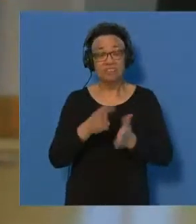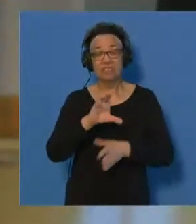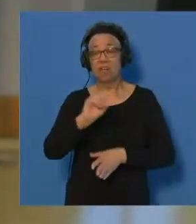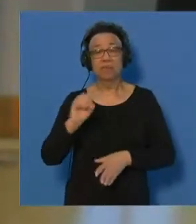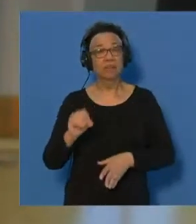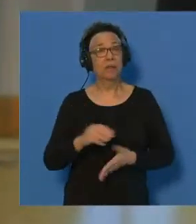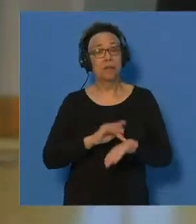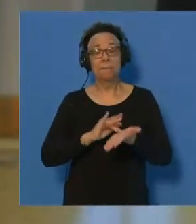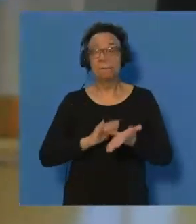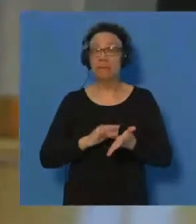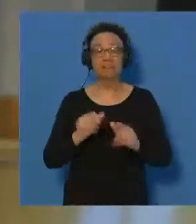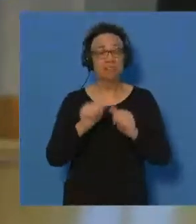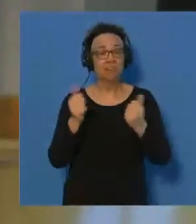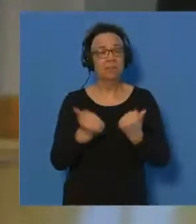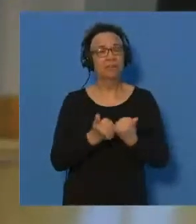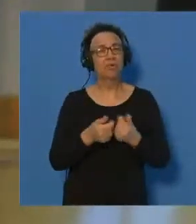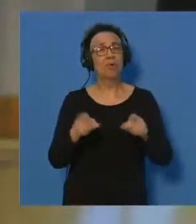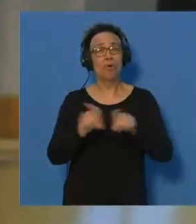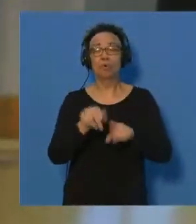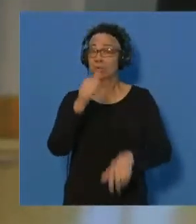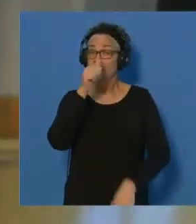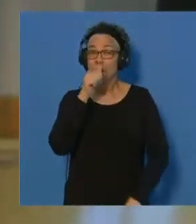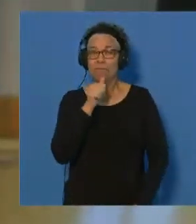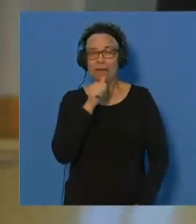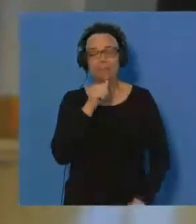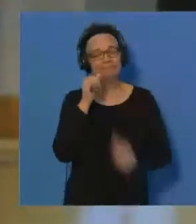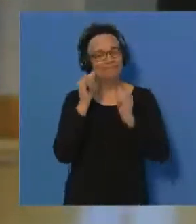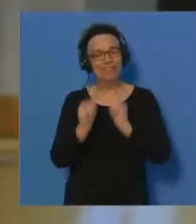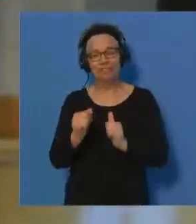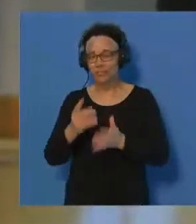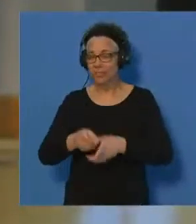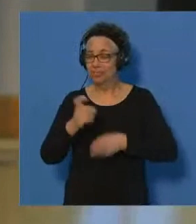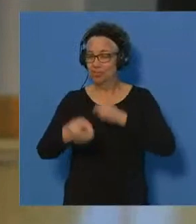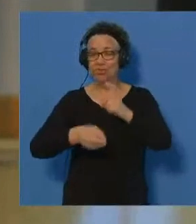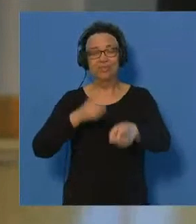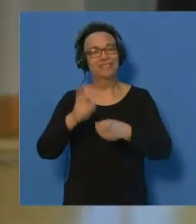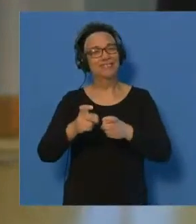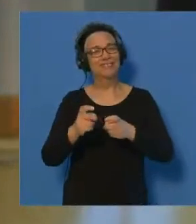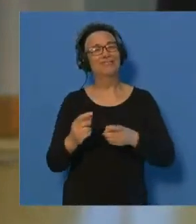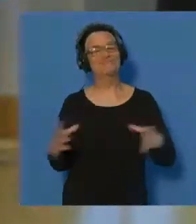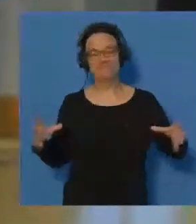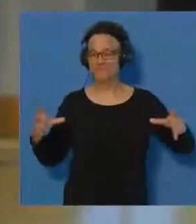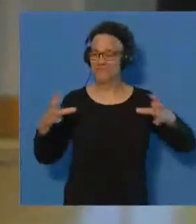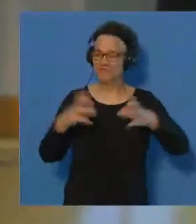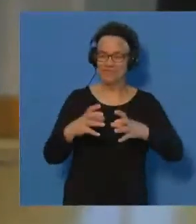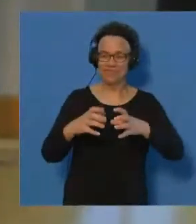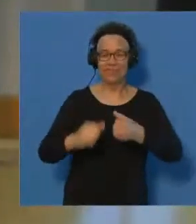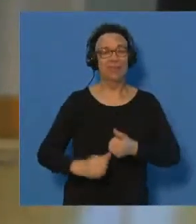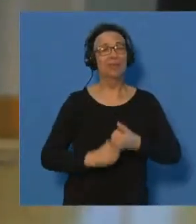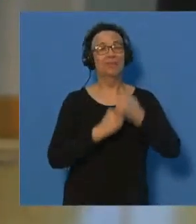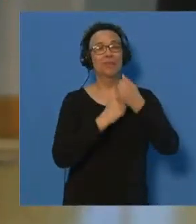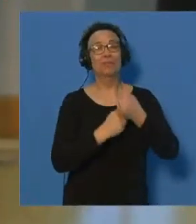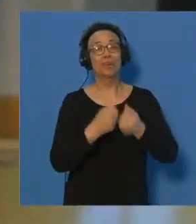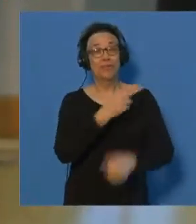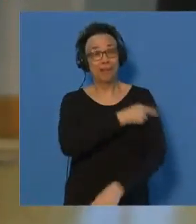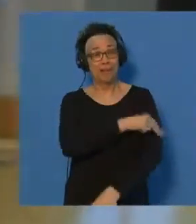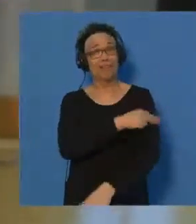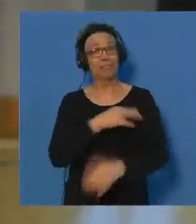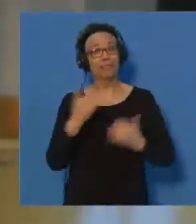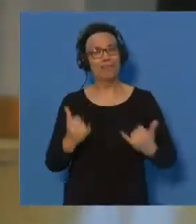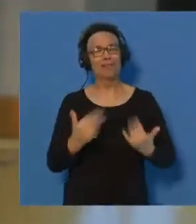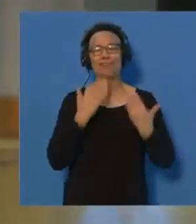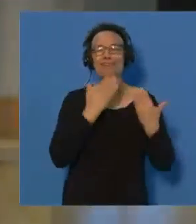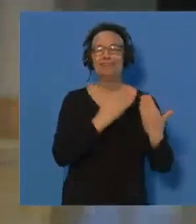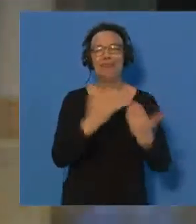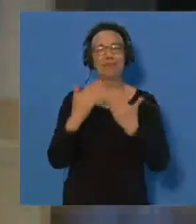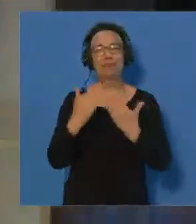medical associations, as well as private individual donors have come together to support the hospital at this time. We thank you very